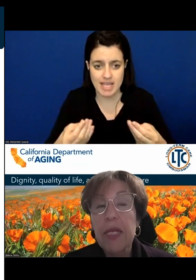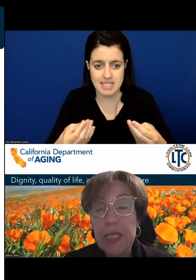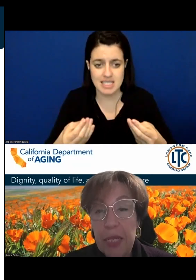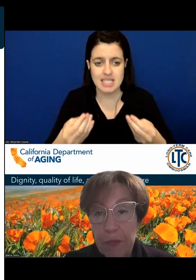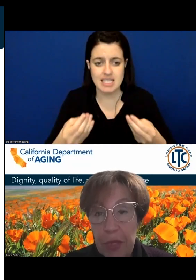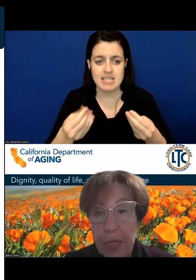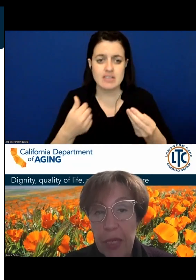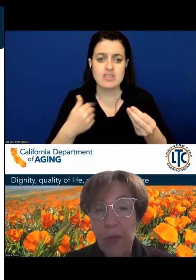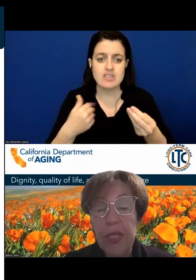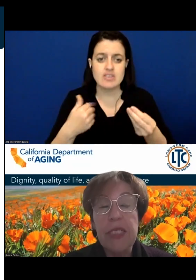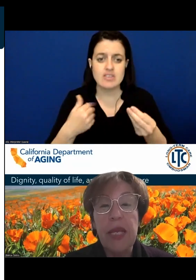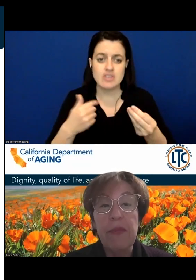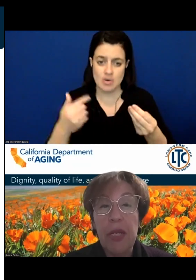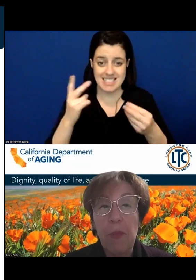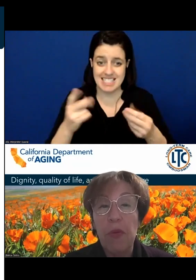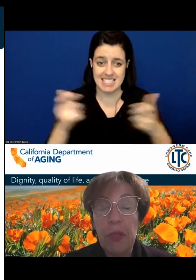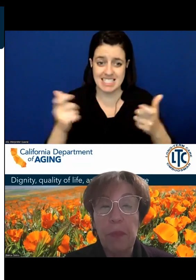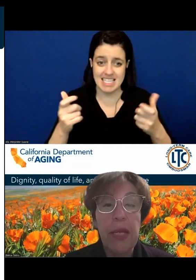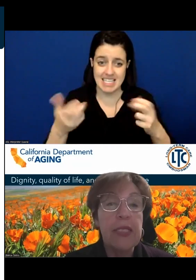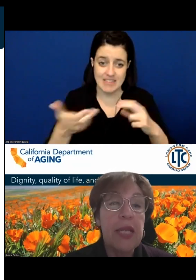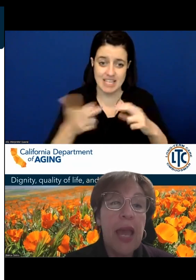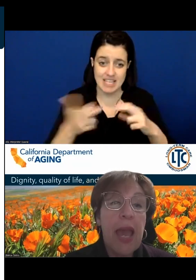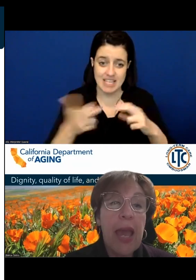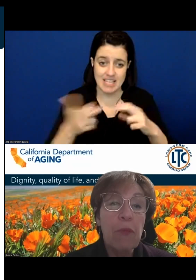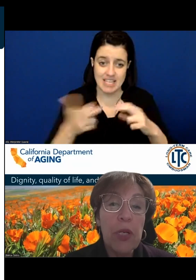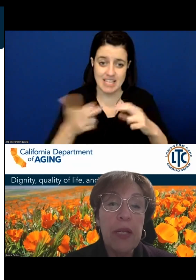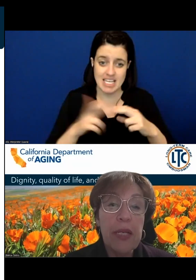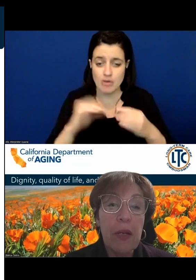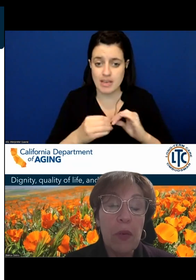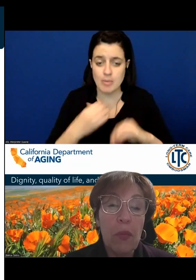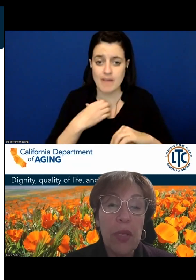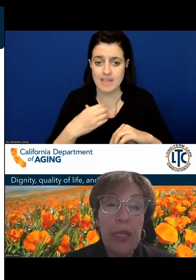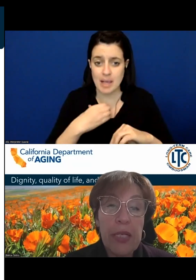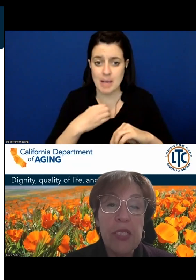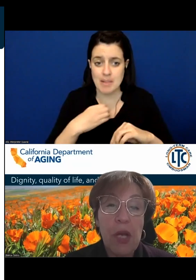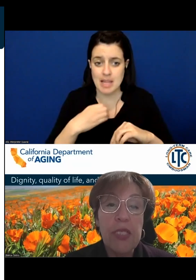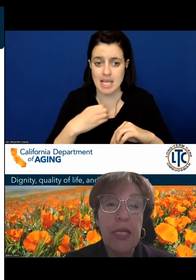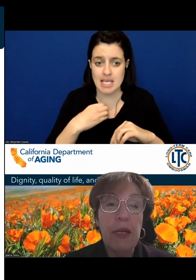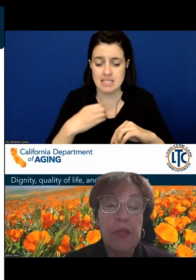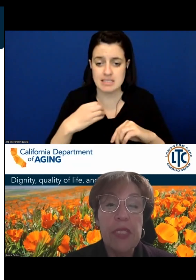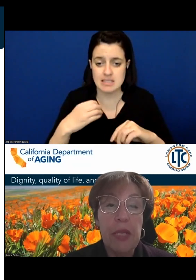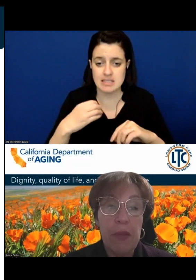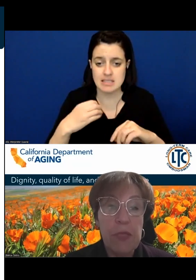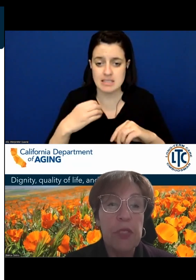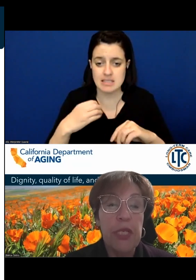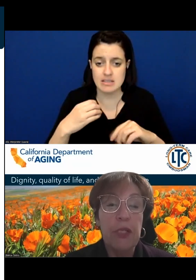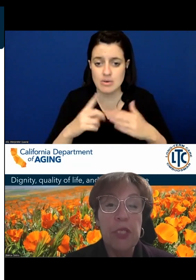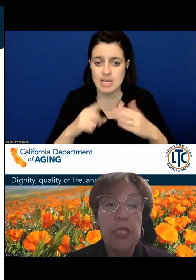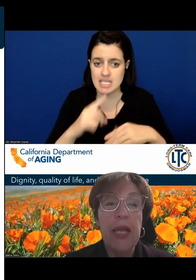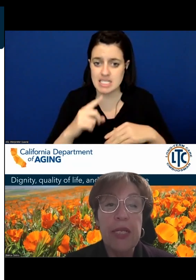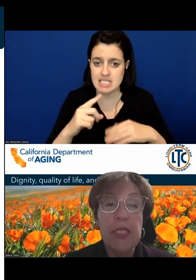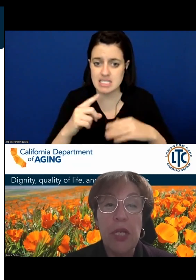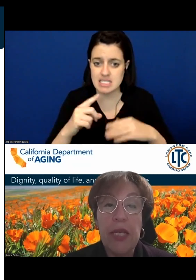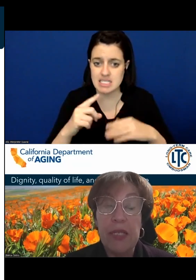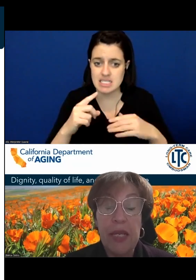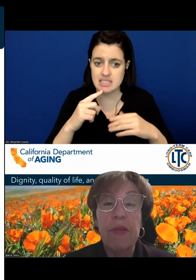seen a significant increase in the number of complaints. And what is daunting on this particular